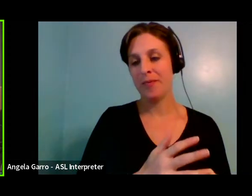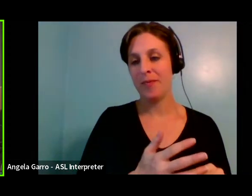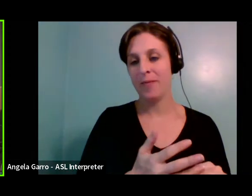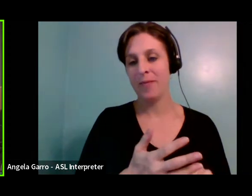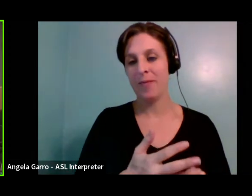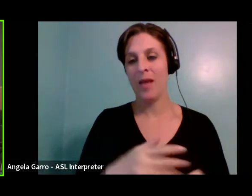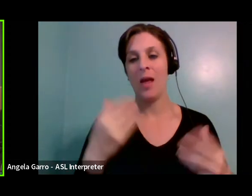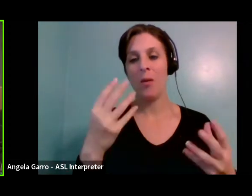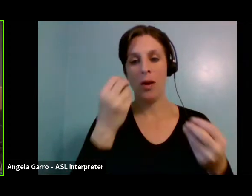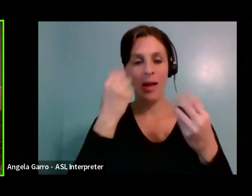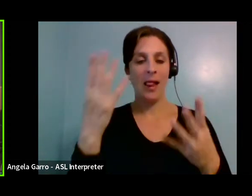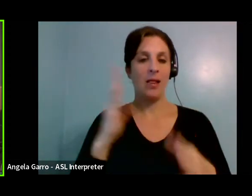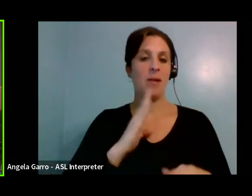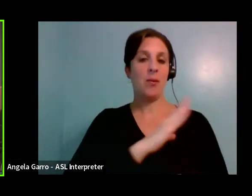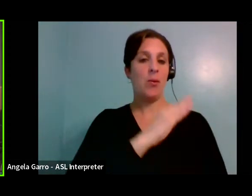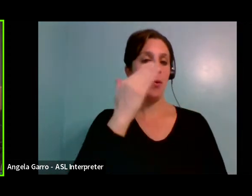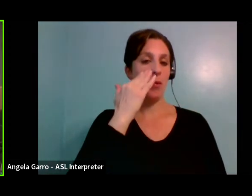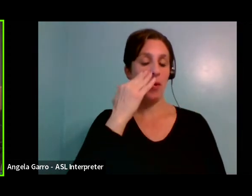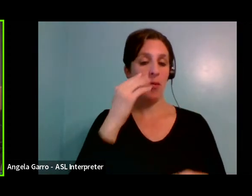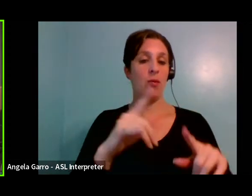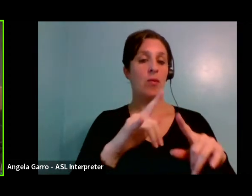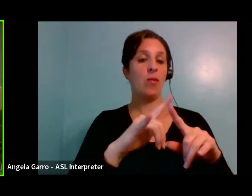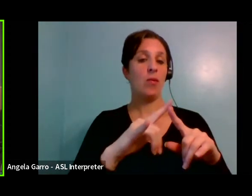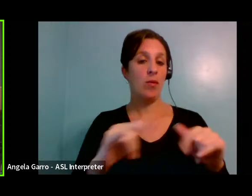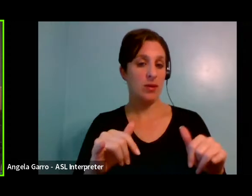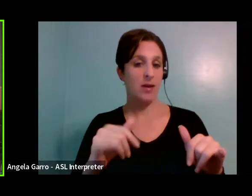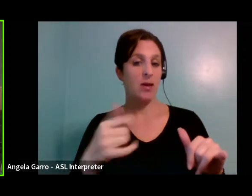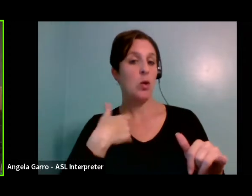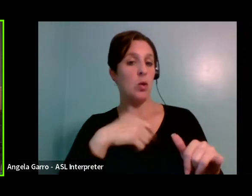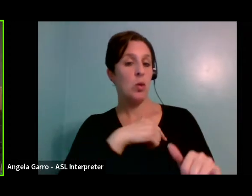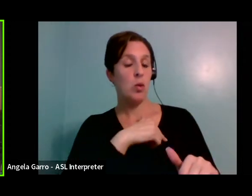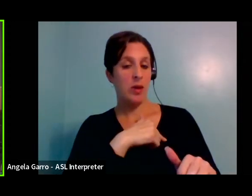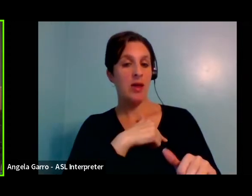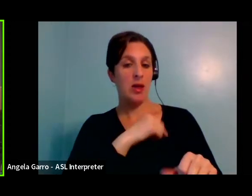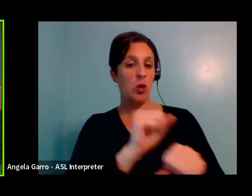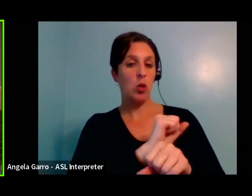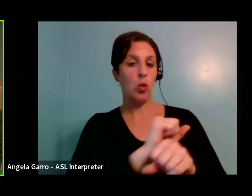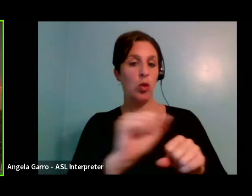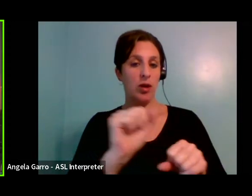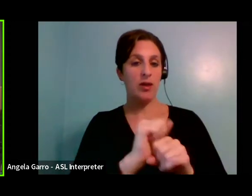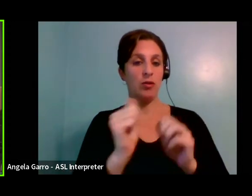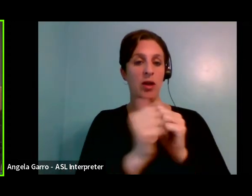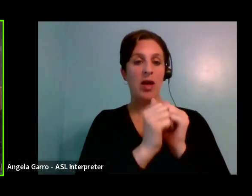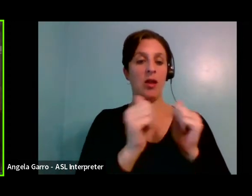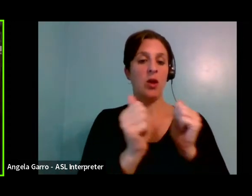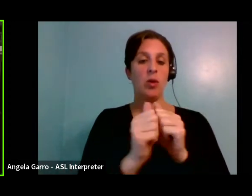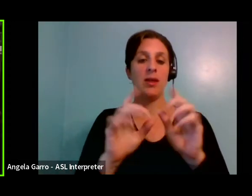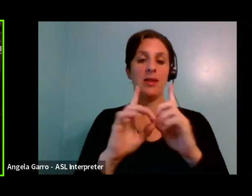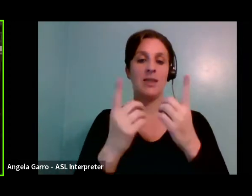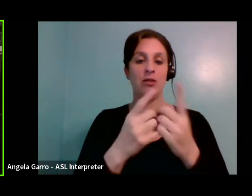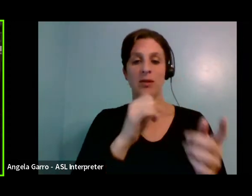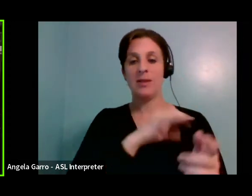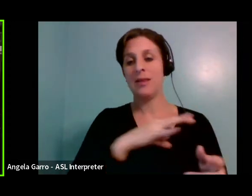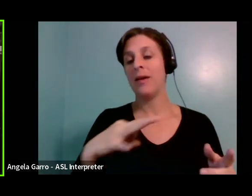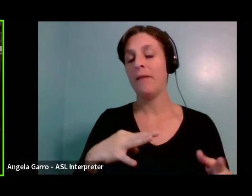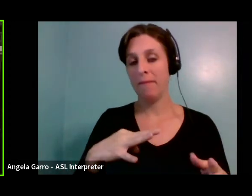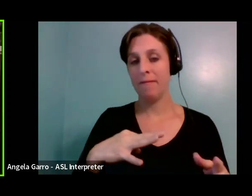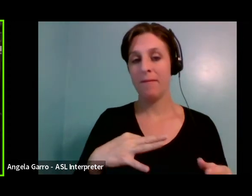I want to let the board know, in conjunction with this, we've been working together with district staff,